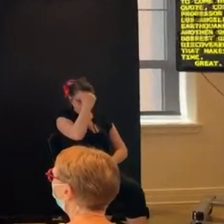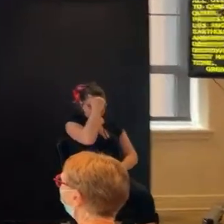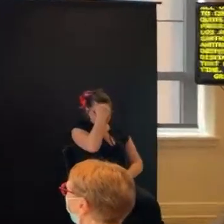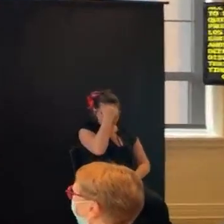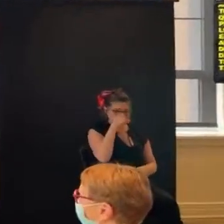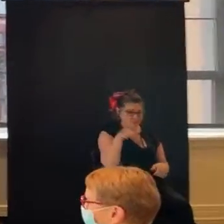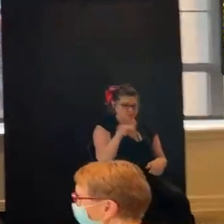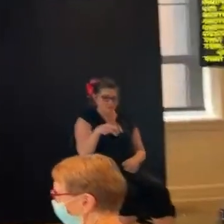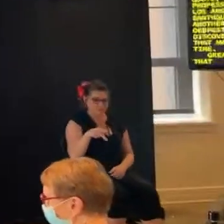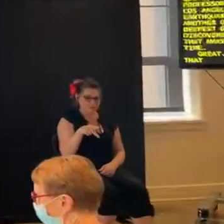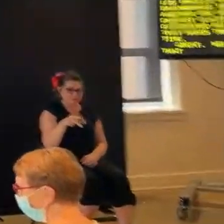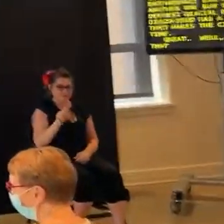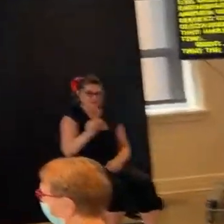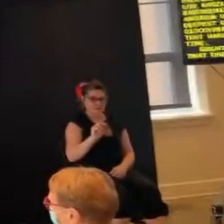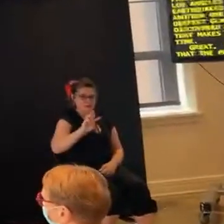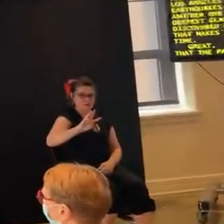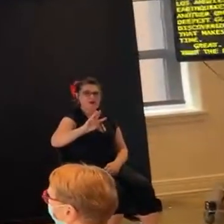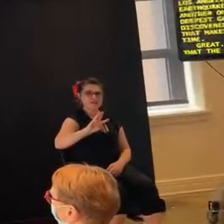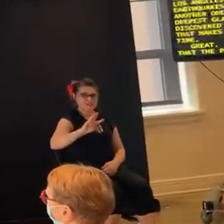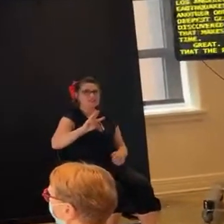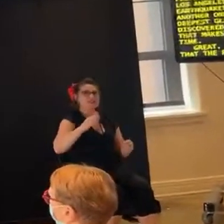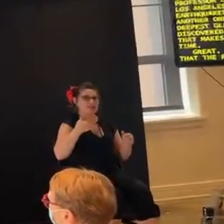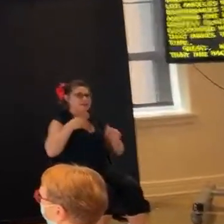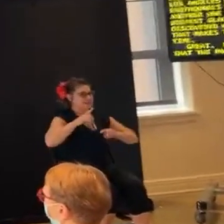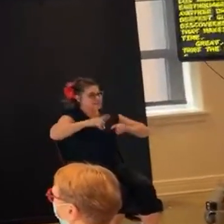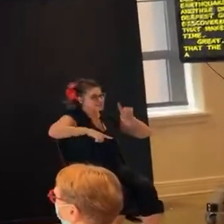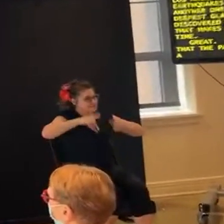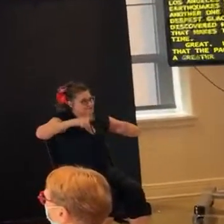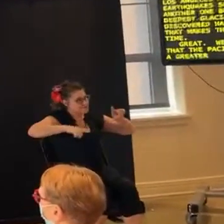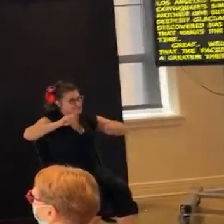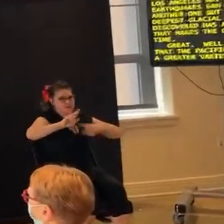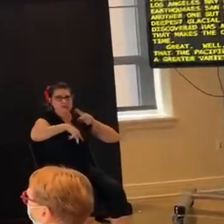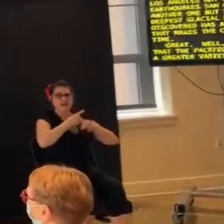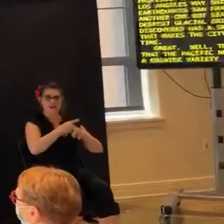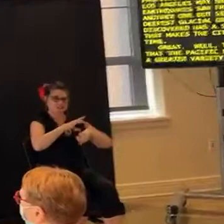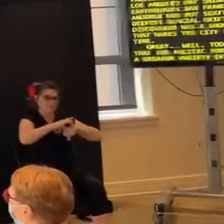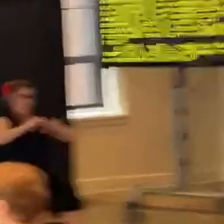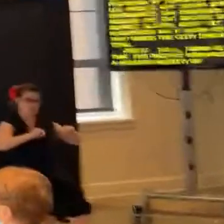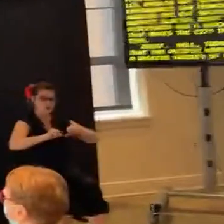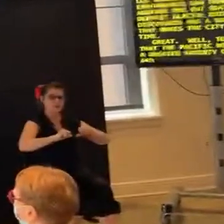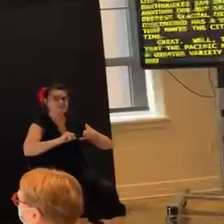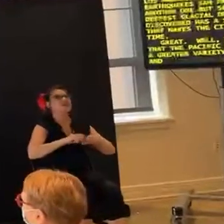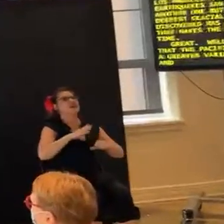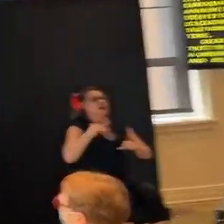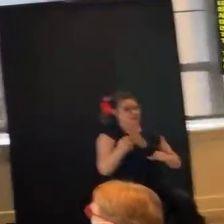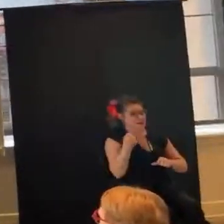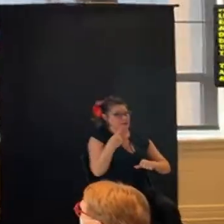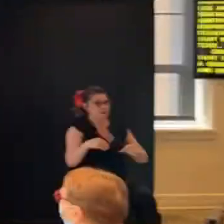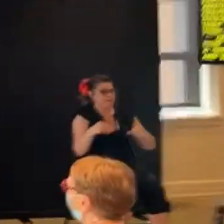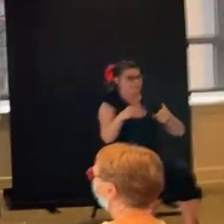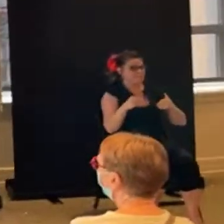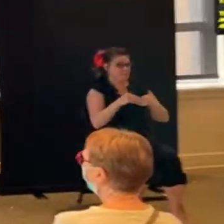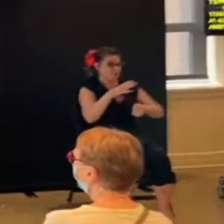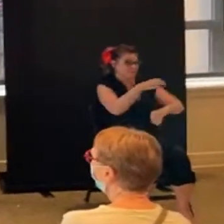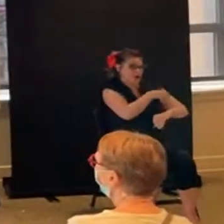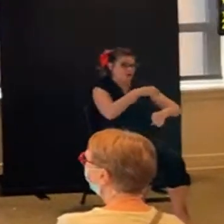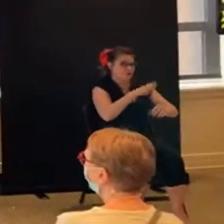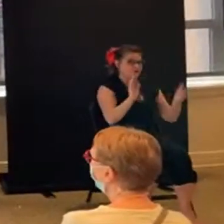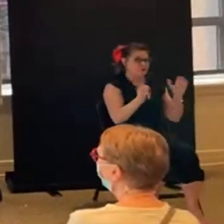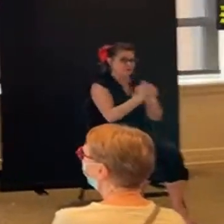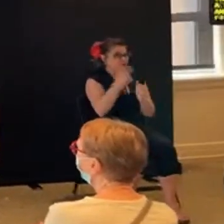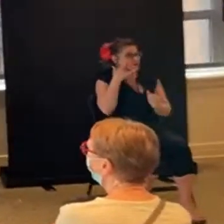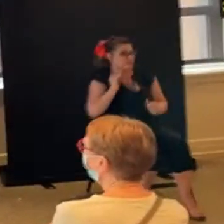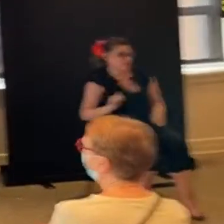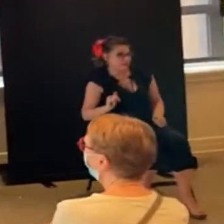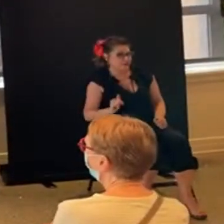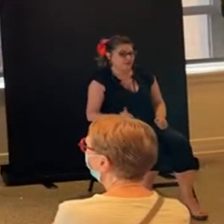Pacific Northwest can get a greater variety of earthquakes and more powerful earthquakes than California can ever get. We get